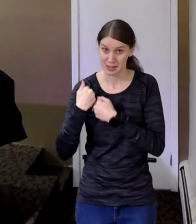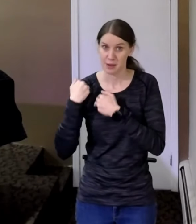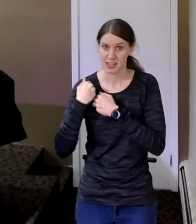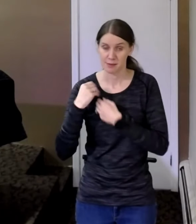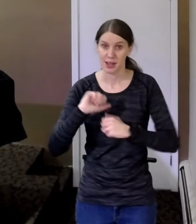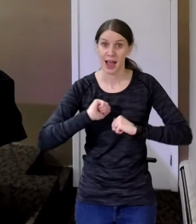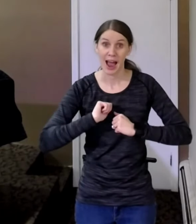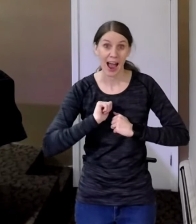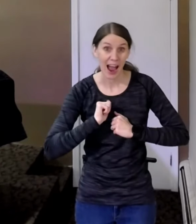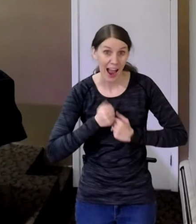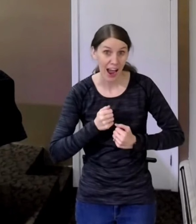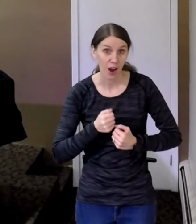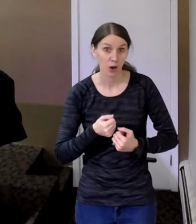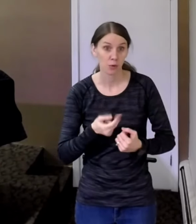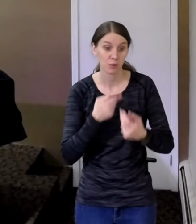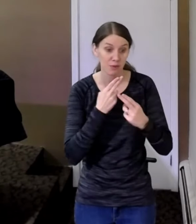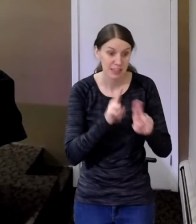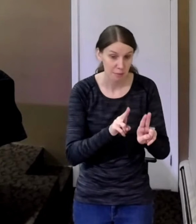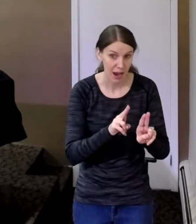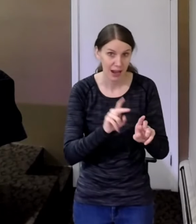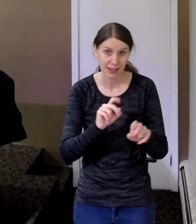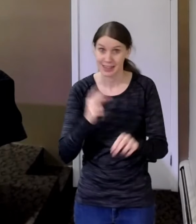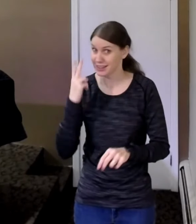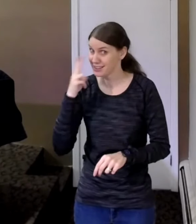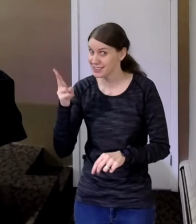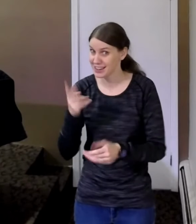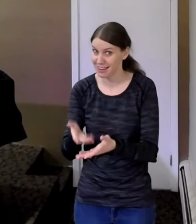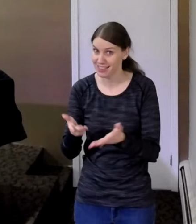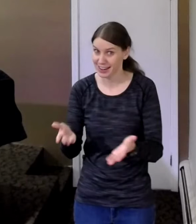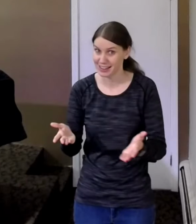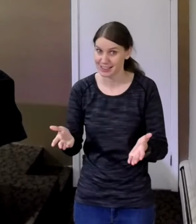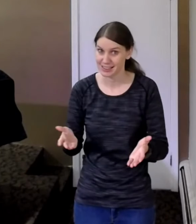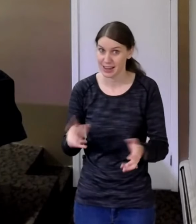we see them and their situations.